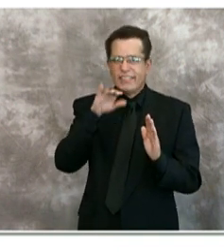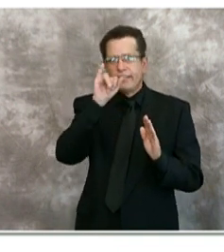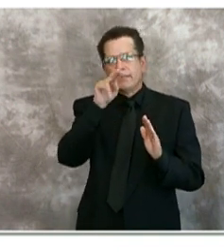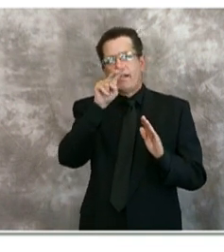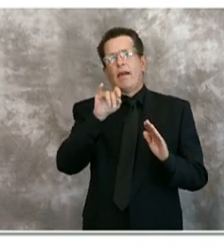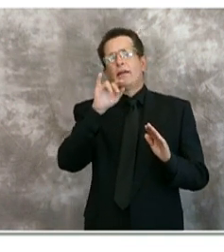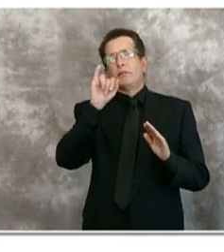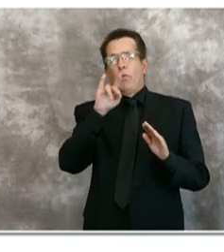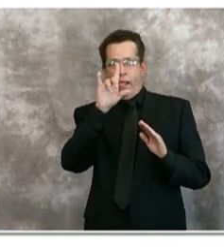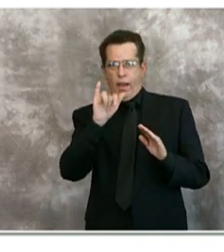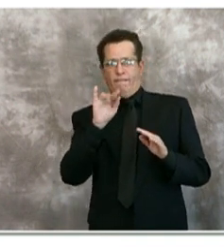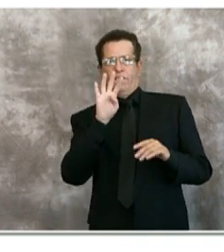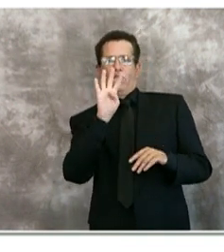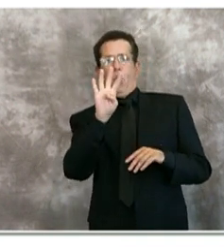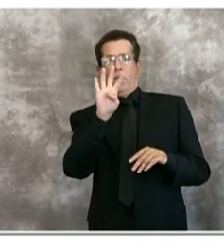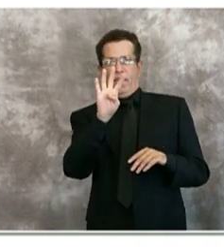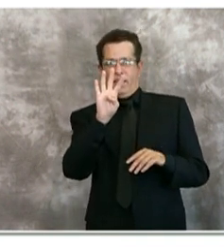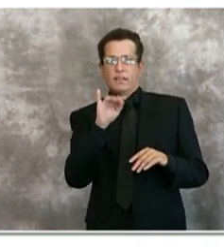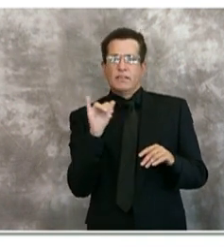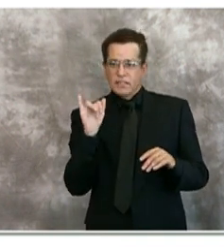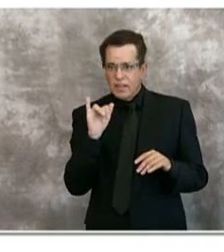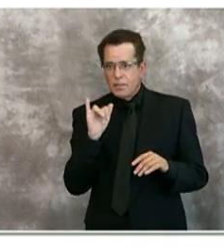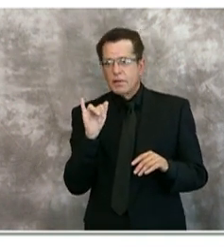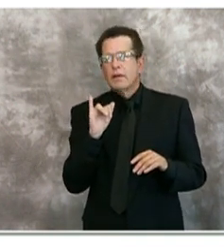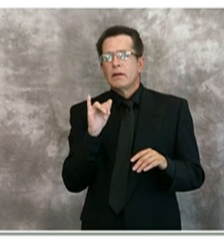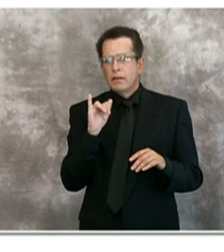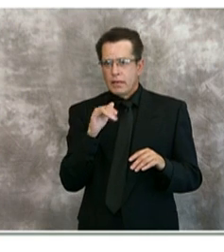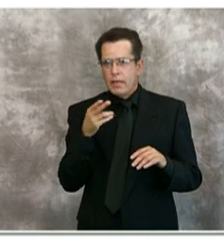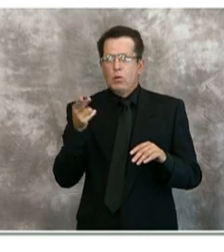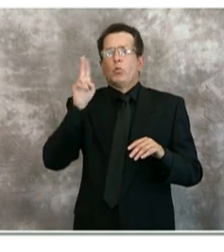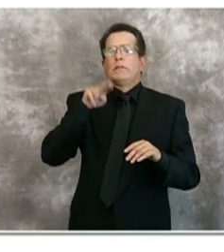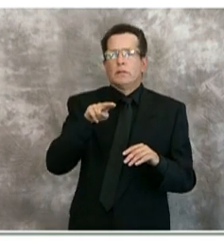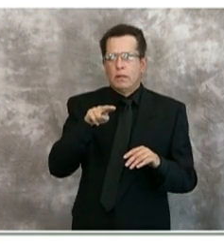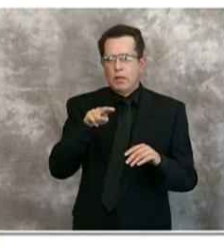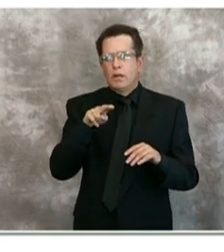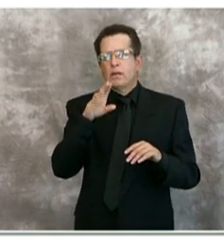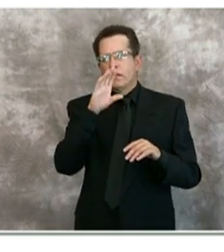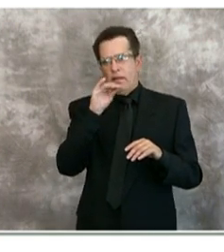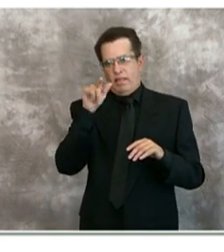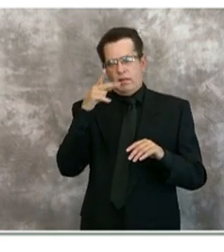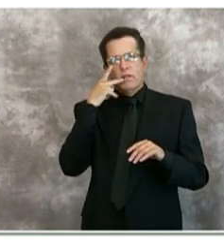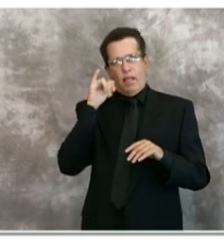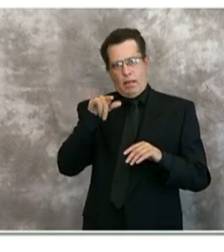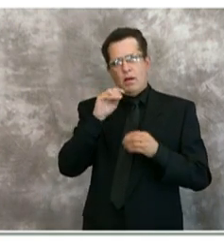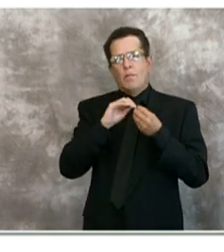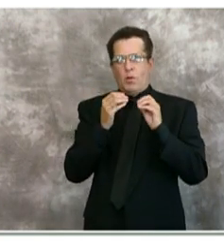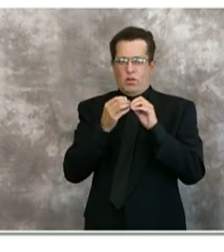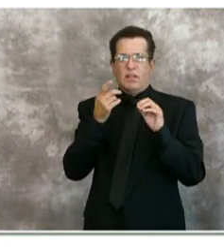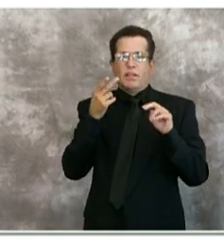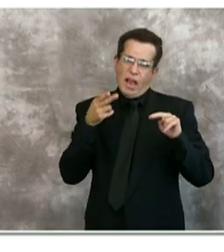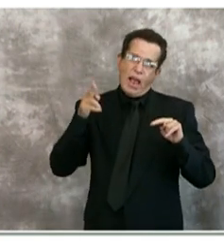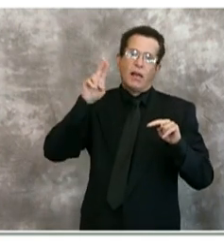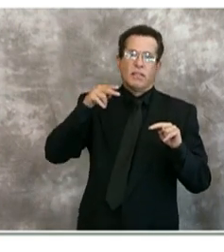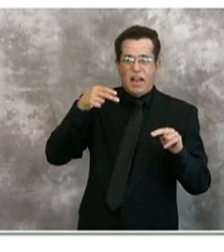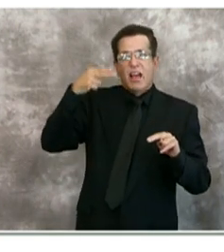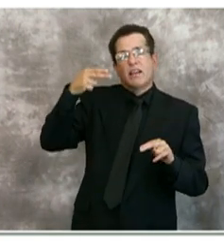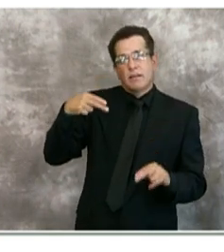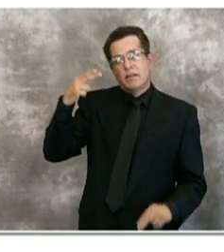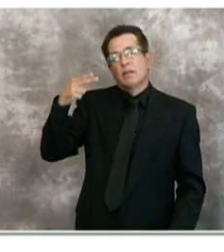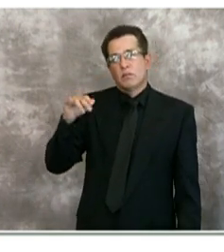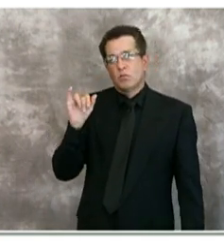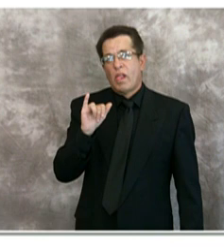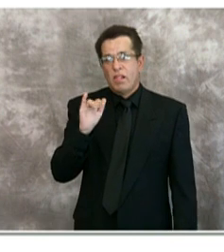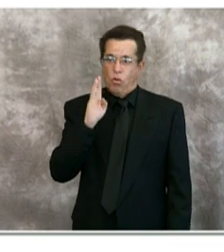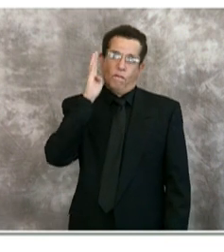4th. And we also see for the next week, those numbers will be elevated as well,